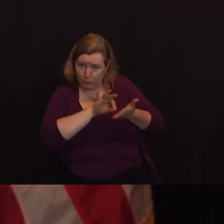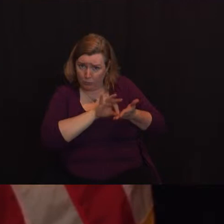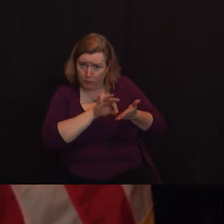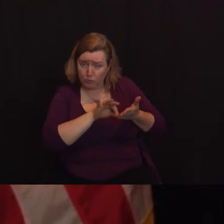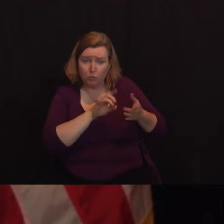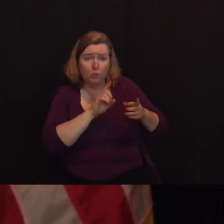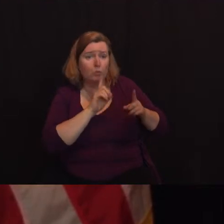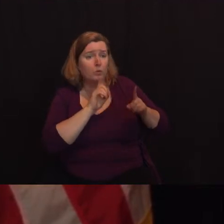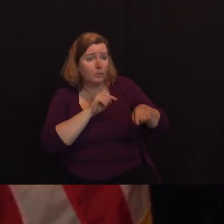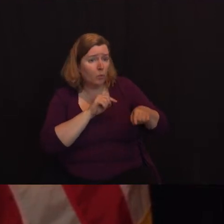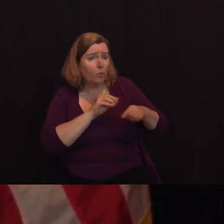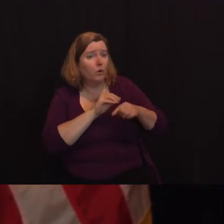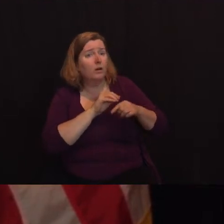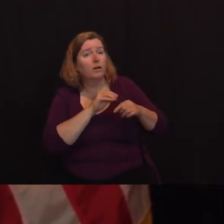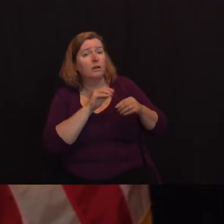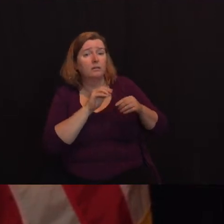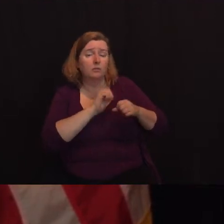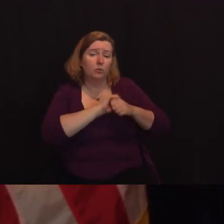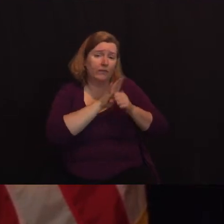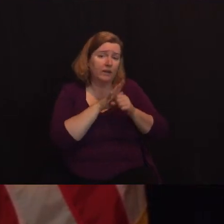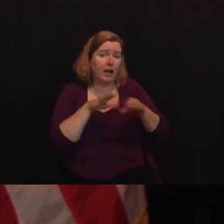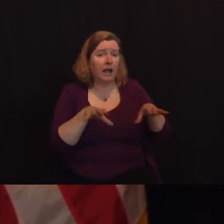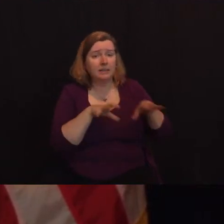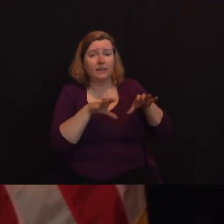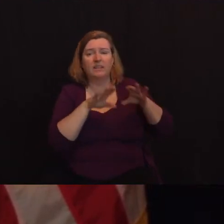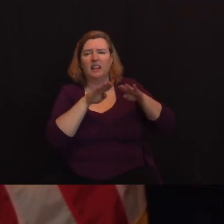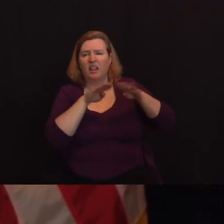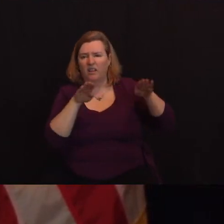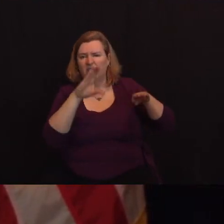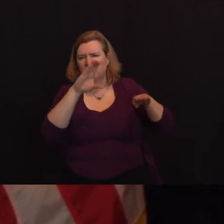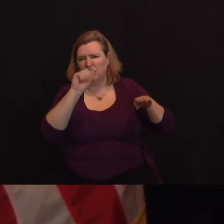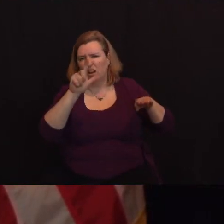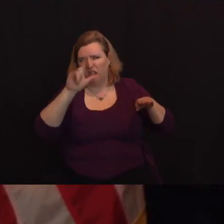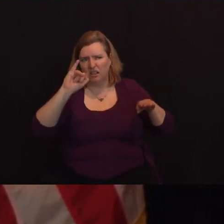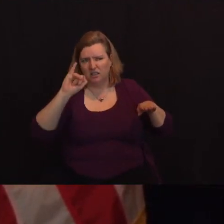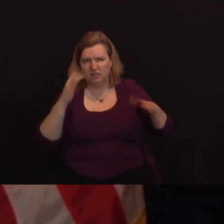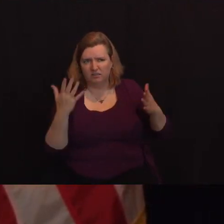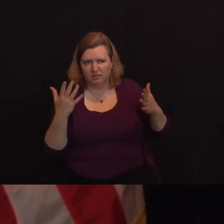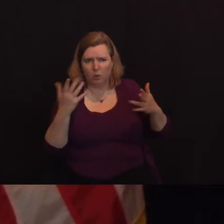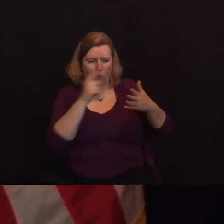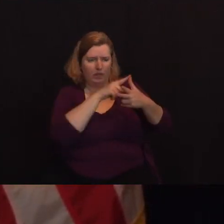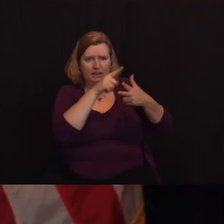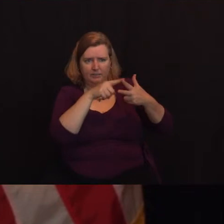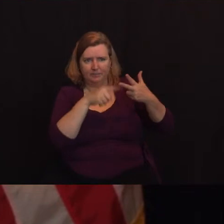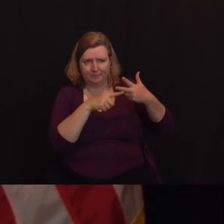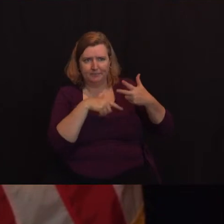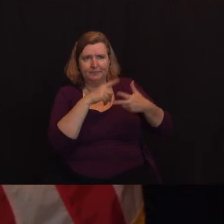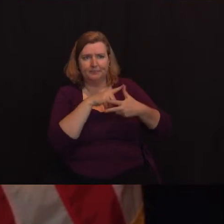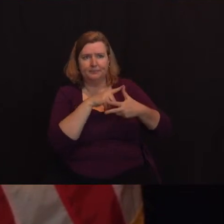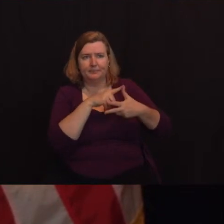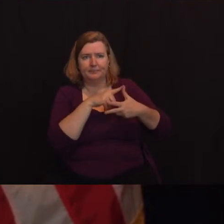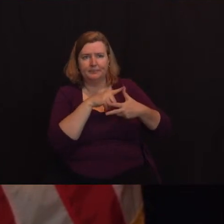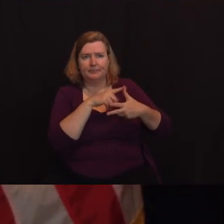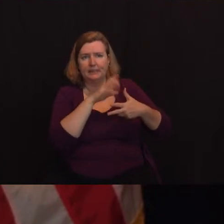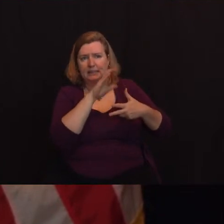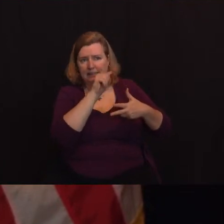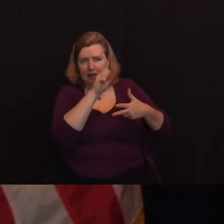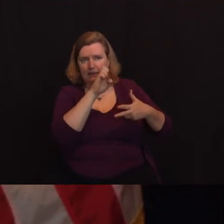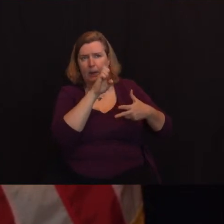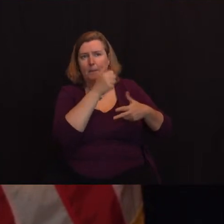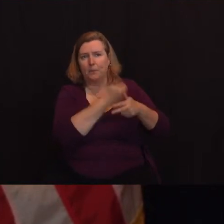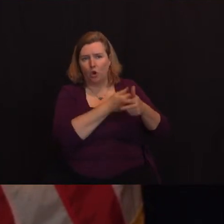activity level index. And we look at, again, those 3 metrics that we look at are cases per 100,000, %